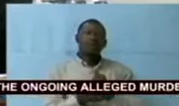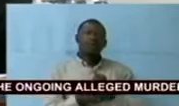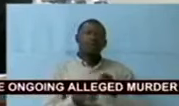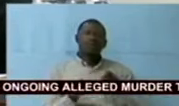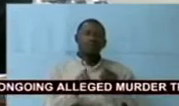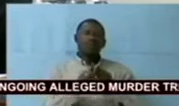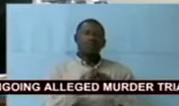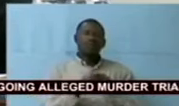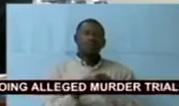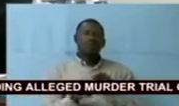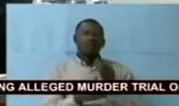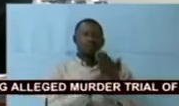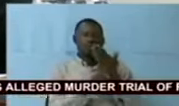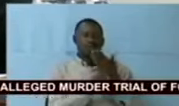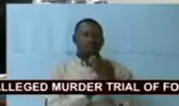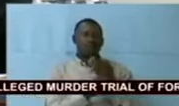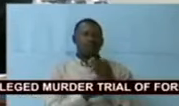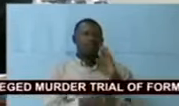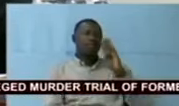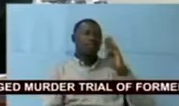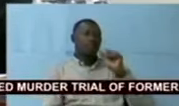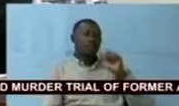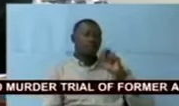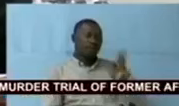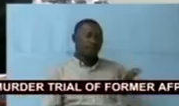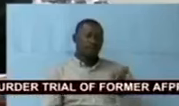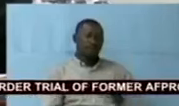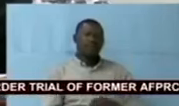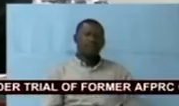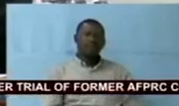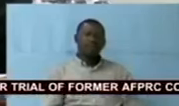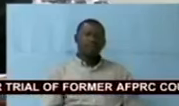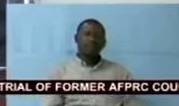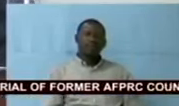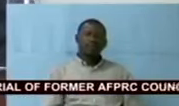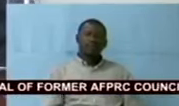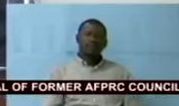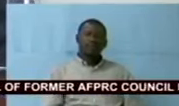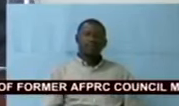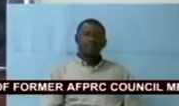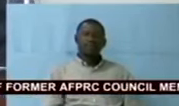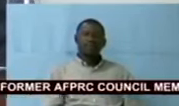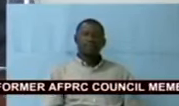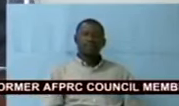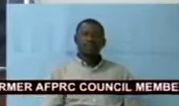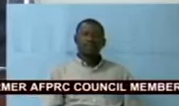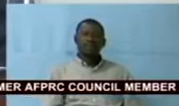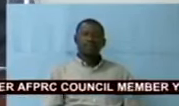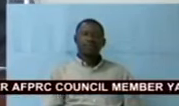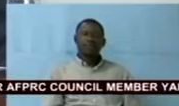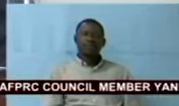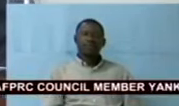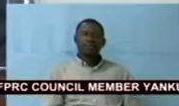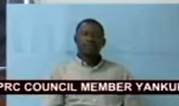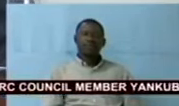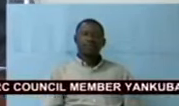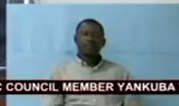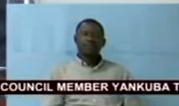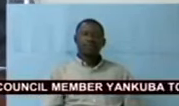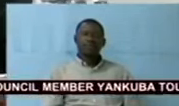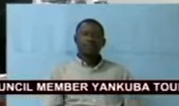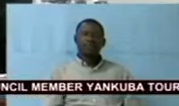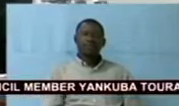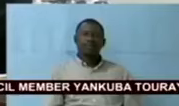instruction was given. Andong atelo moti mem sinan ko be Njoguba kan katotumo ka fanambijele wo kumolo be fola to